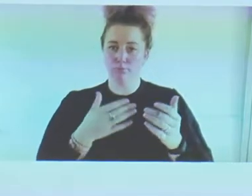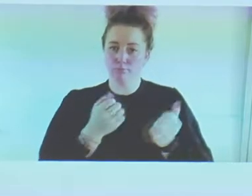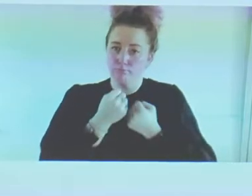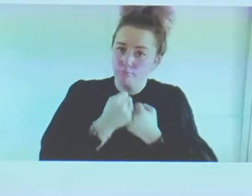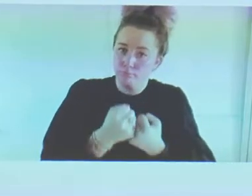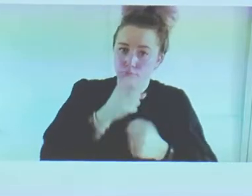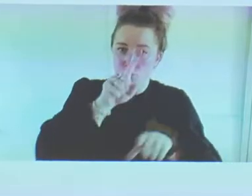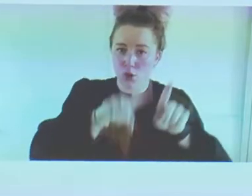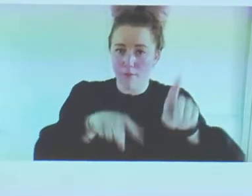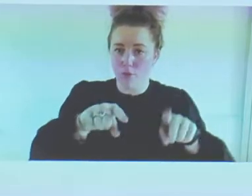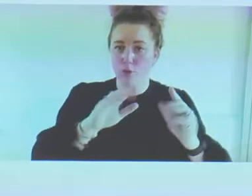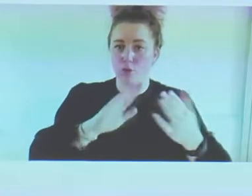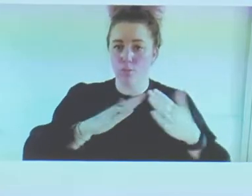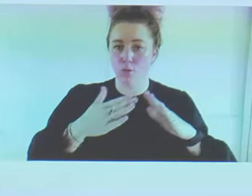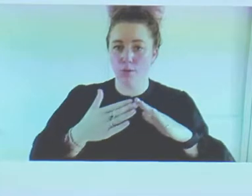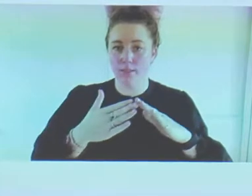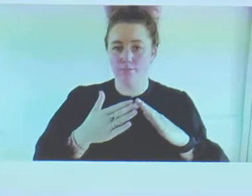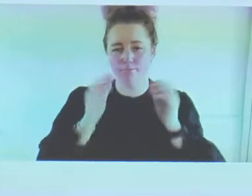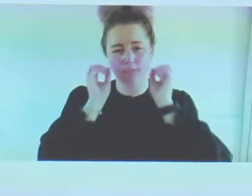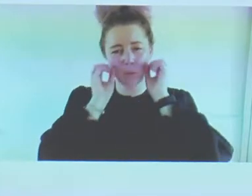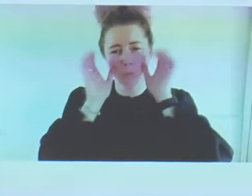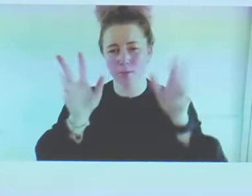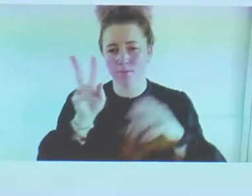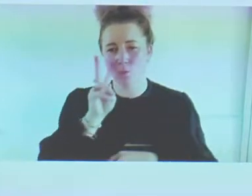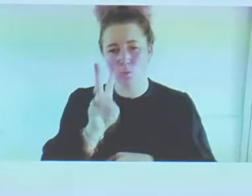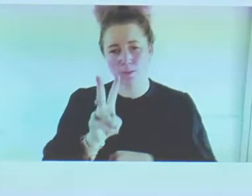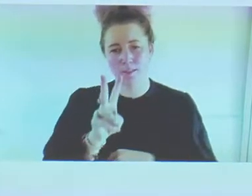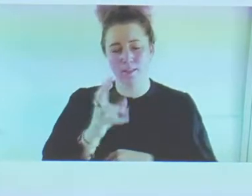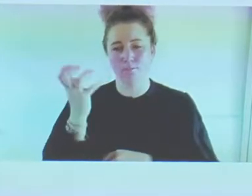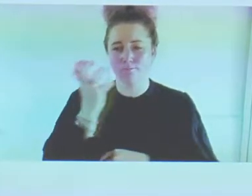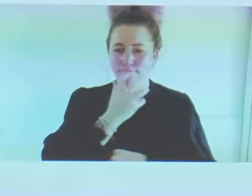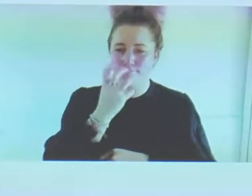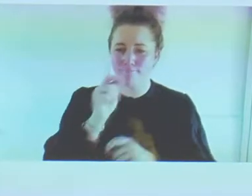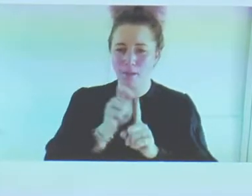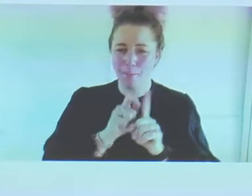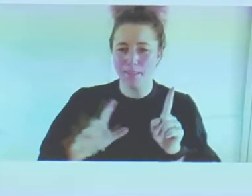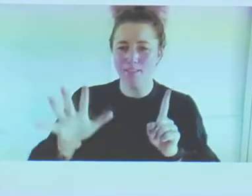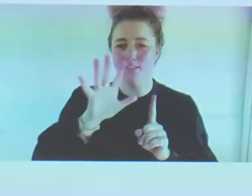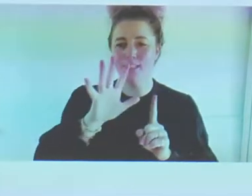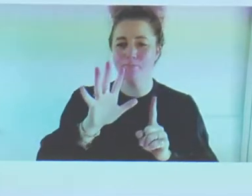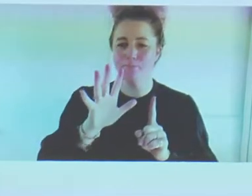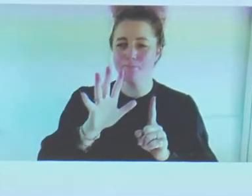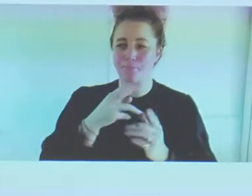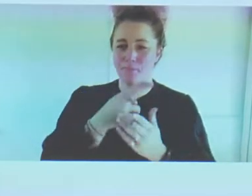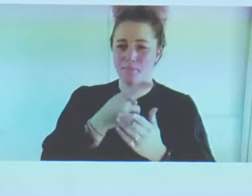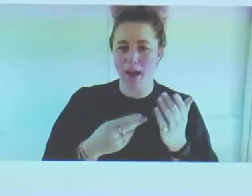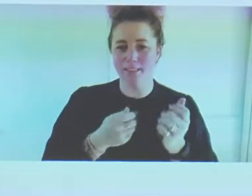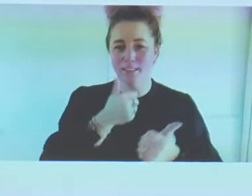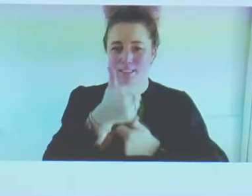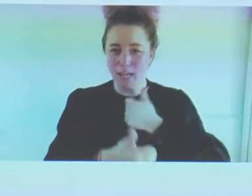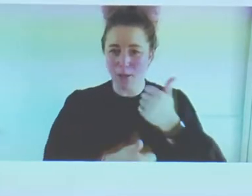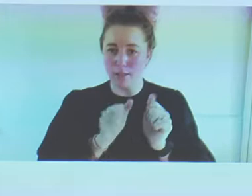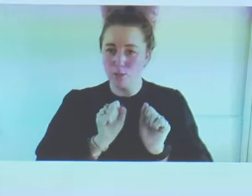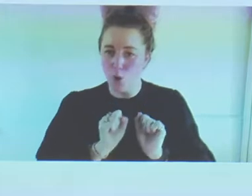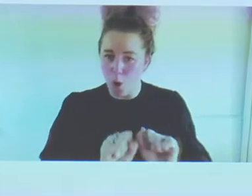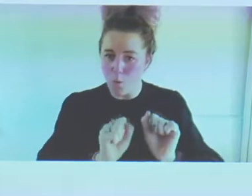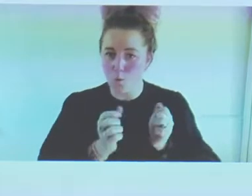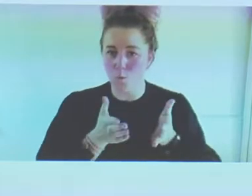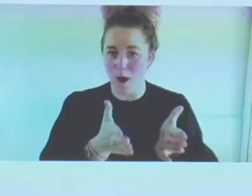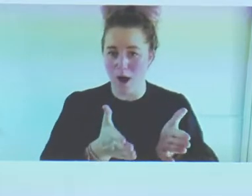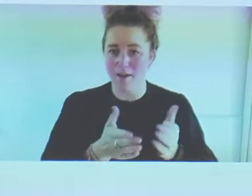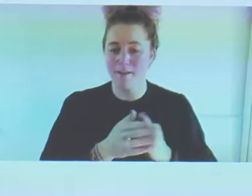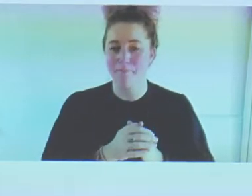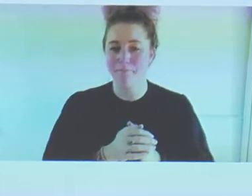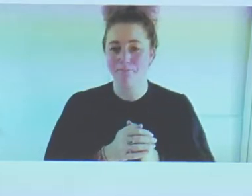communities it is so wonderful to see pacific Arts being celebrated in their own rights more and more and I believe